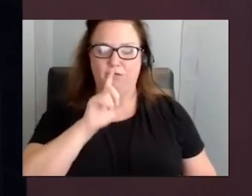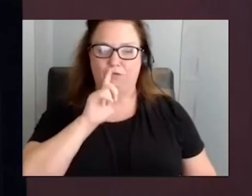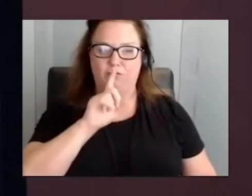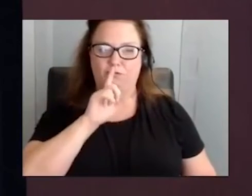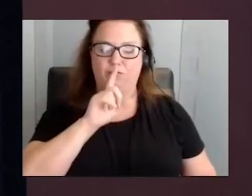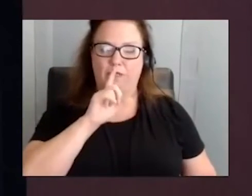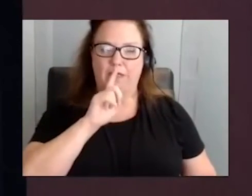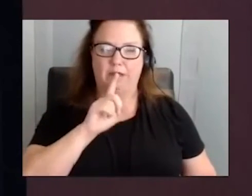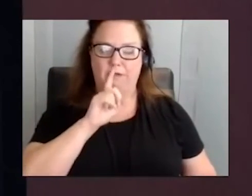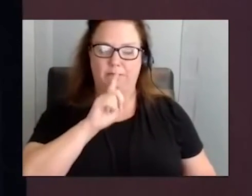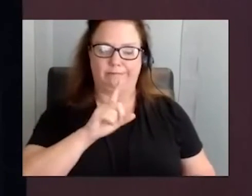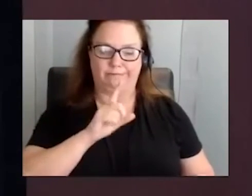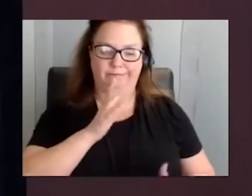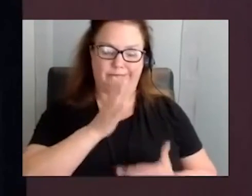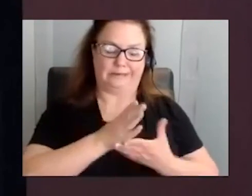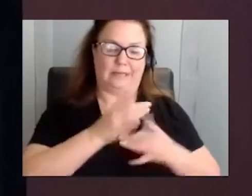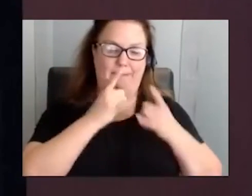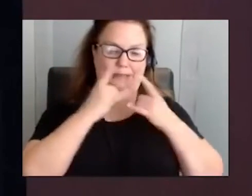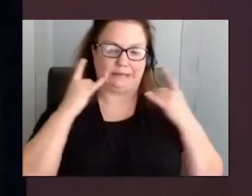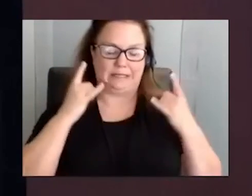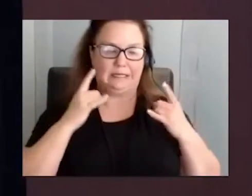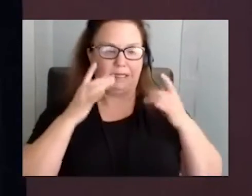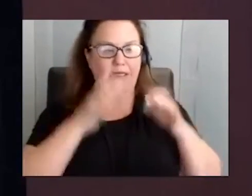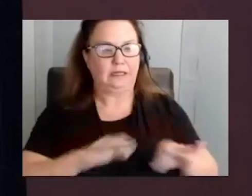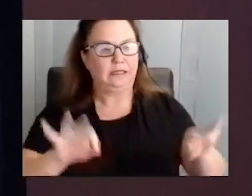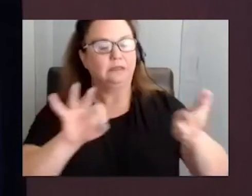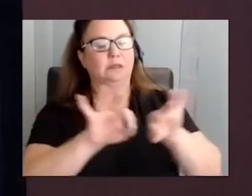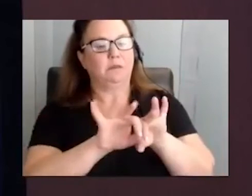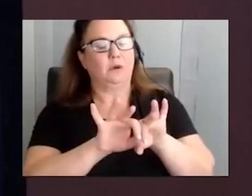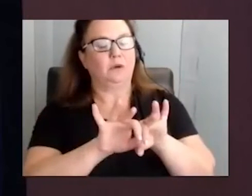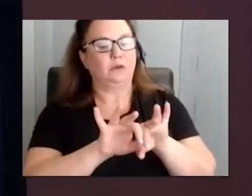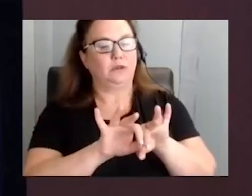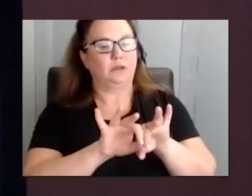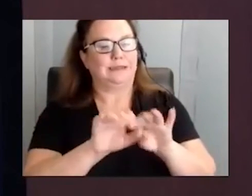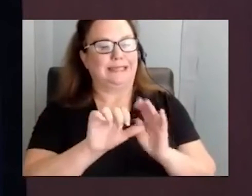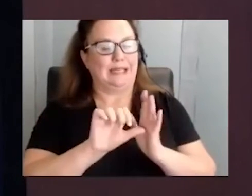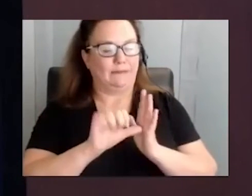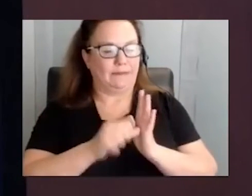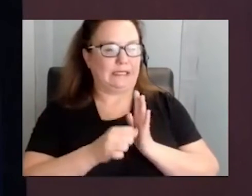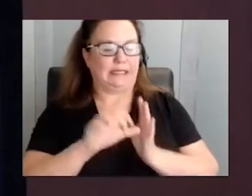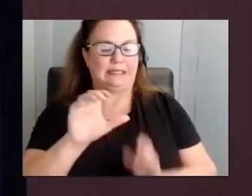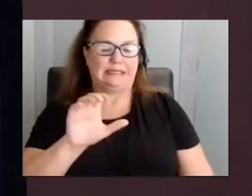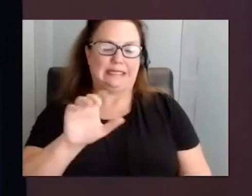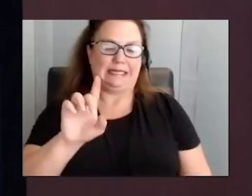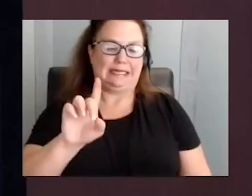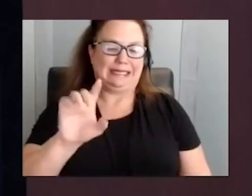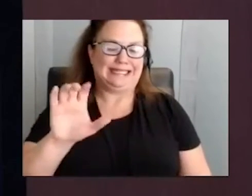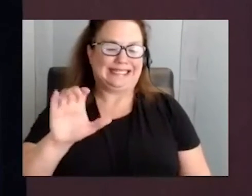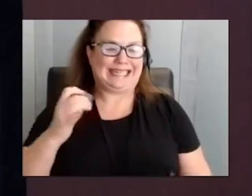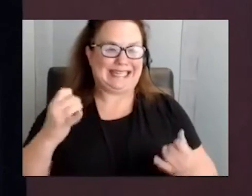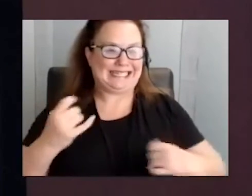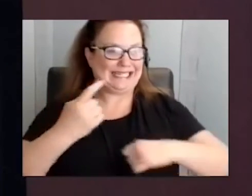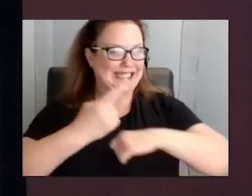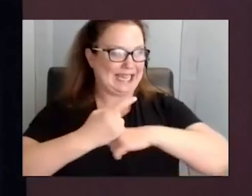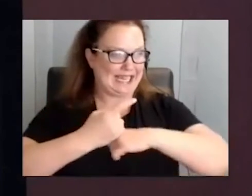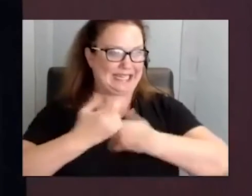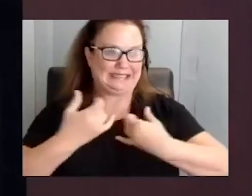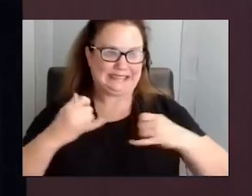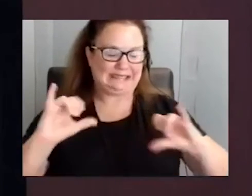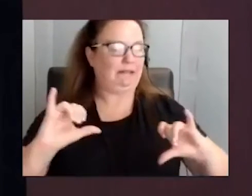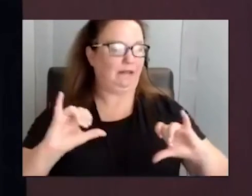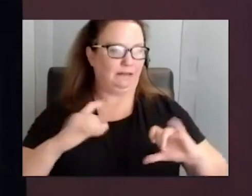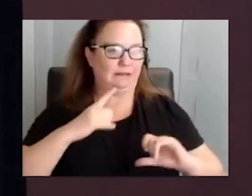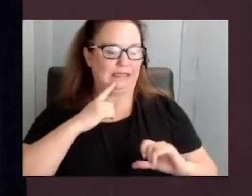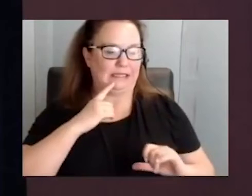stop masking? And so I think it's important to emphasize that the CDC guidance today still continues to indicate that if